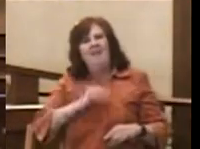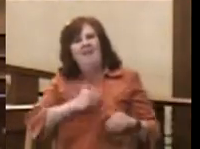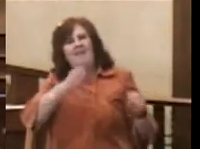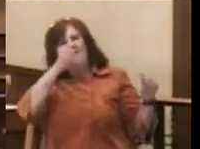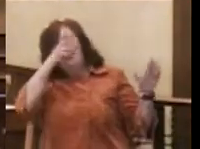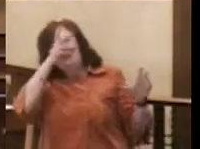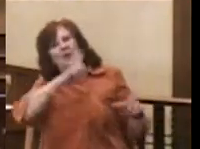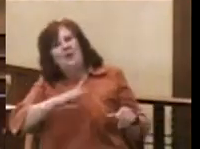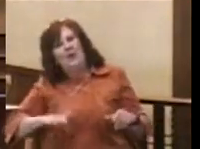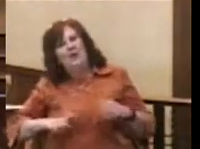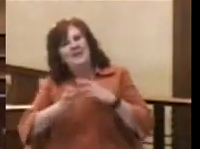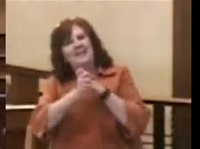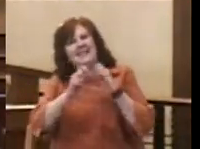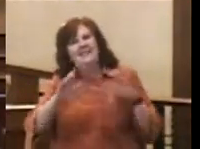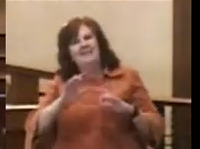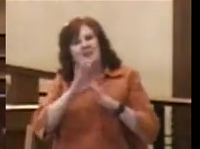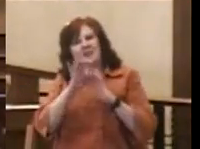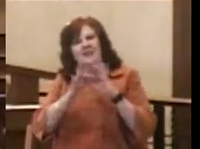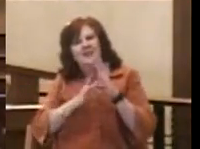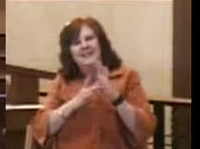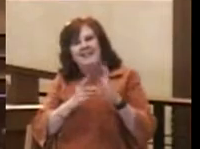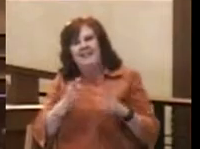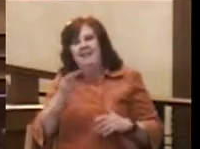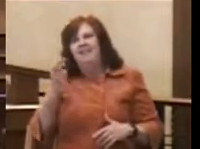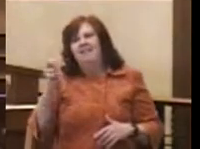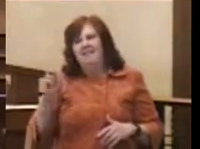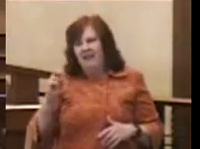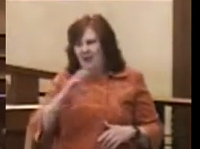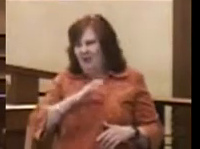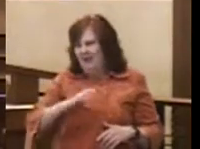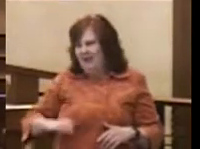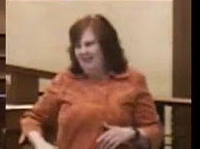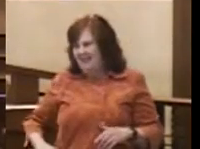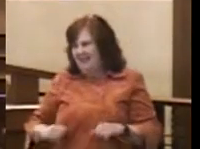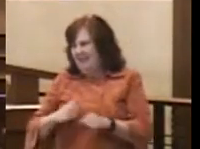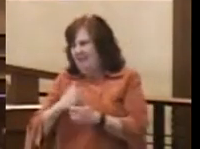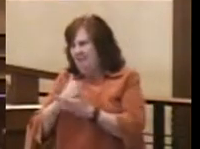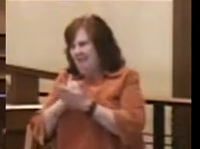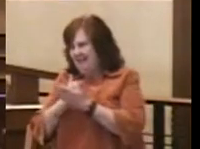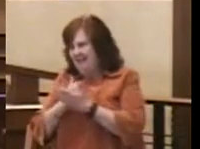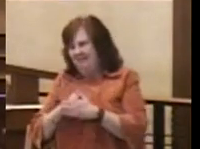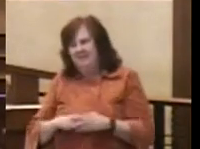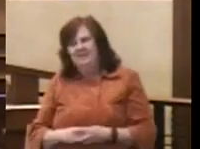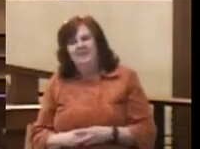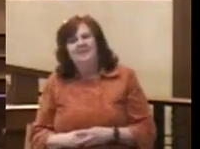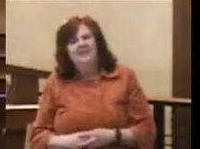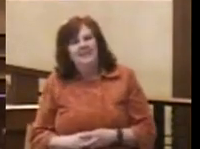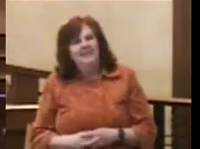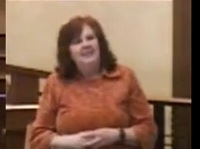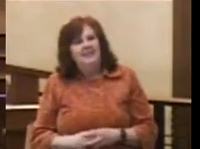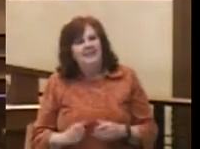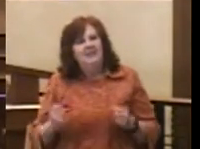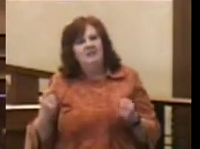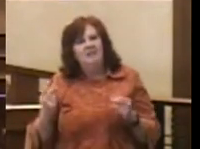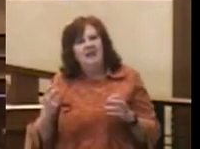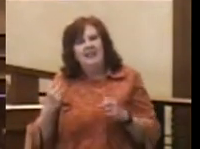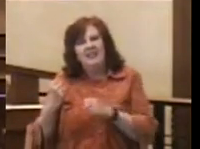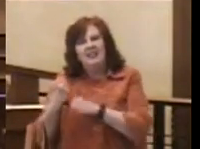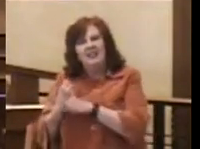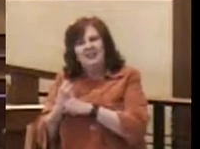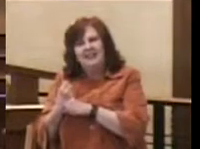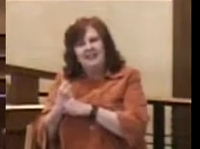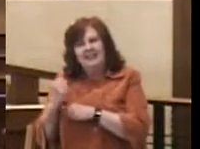and our Lord and Savior Jesus the Christ. Amen. Many years ago on the